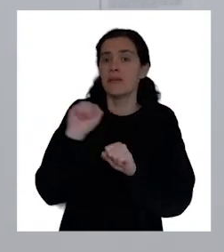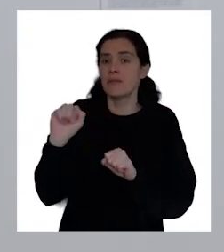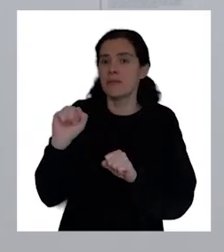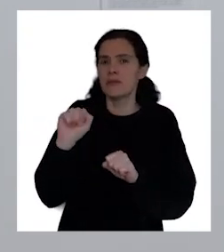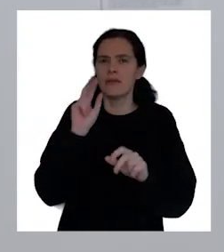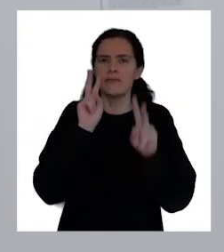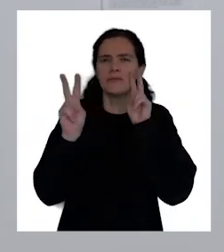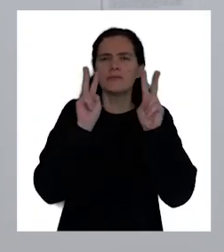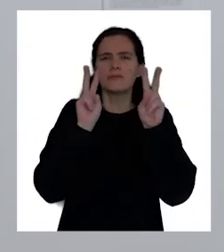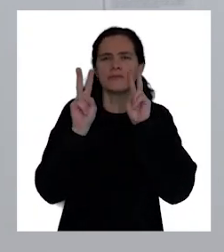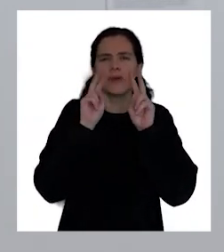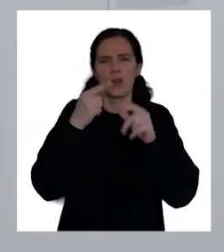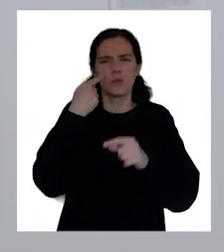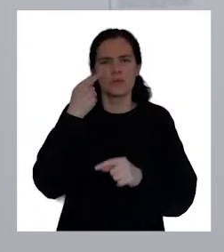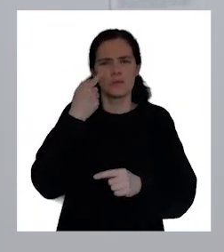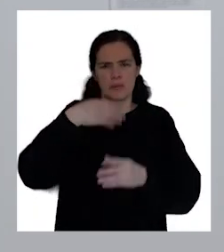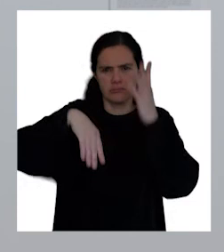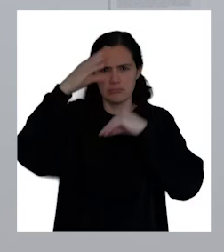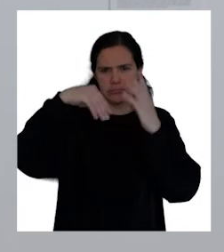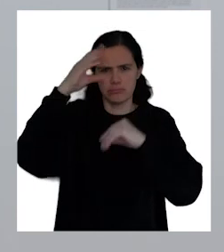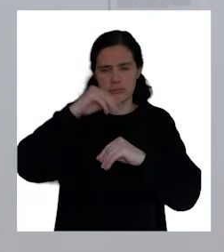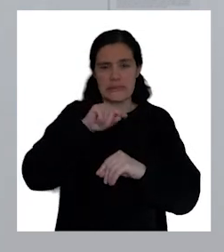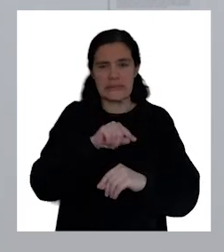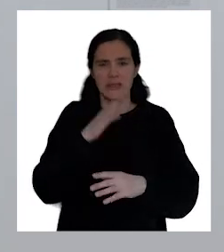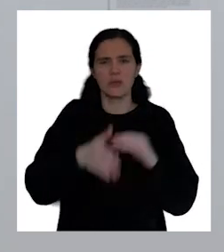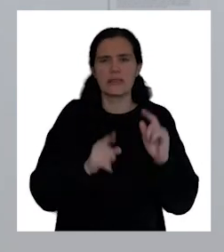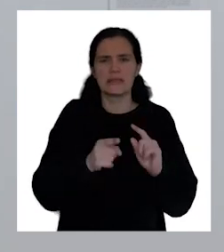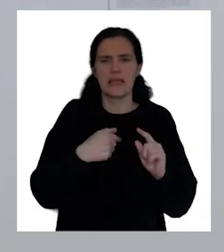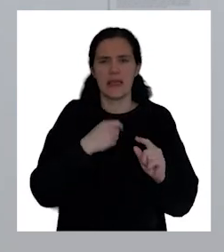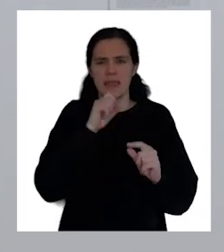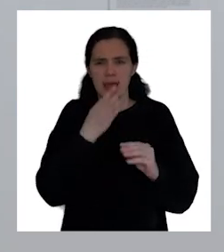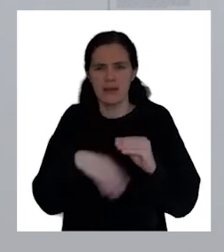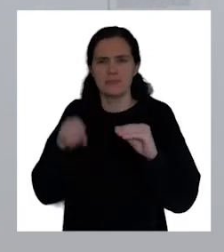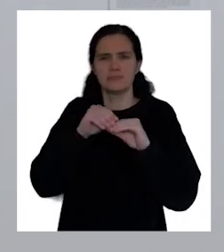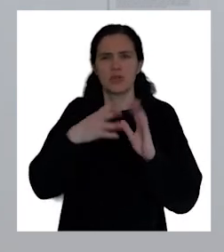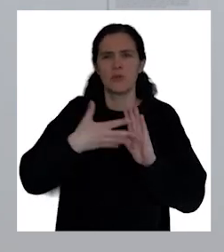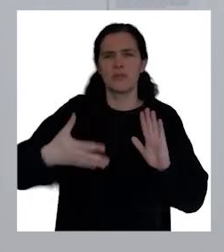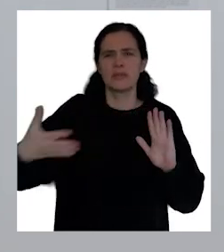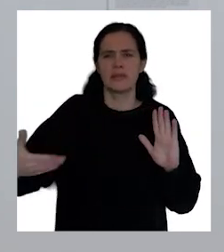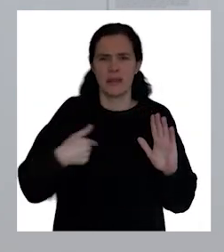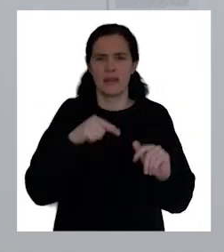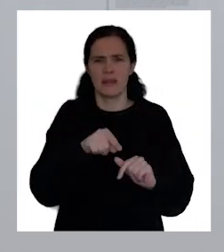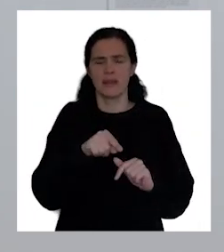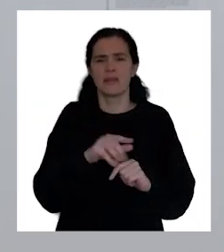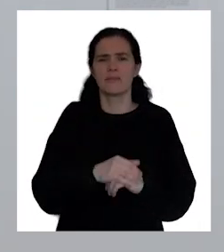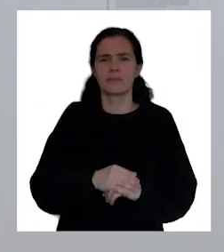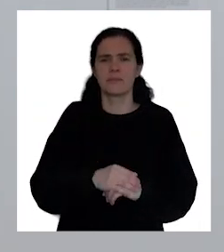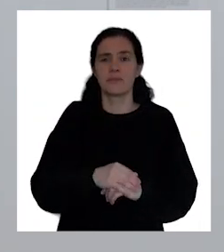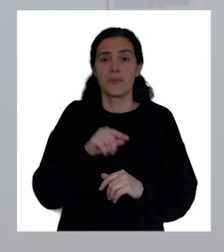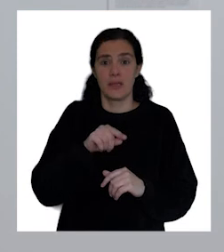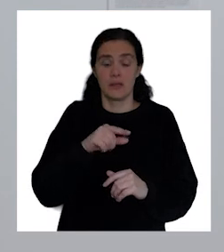about visual literacy, this is exactly what's happening here. To add to the complexity is that